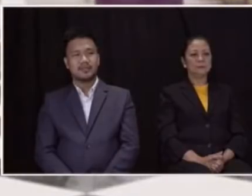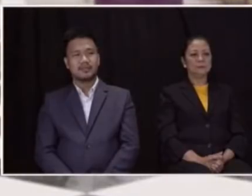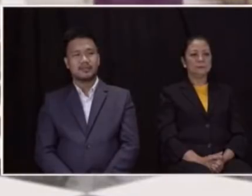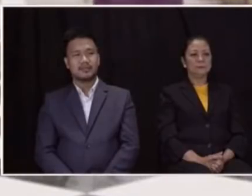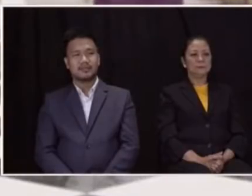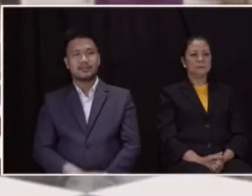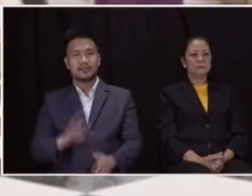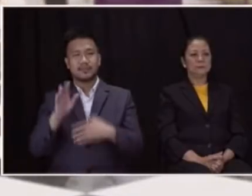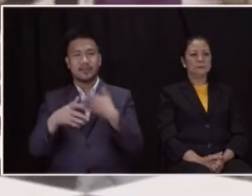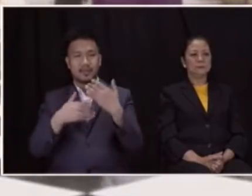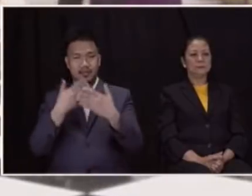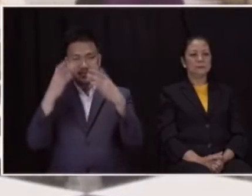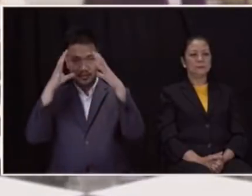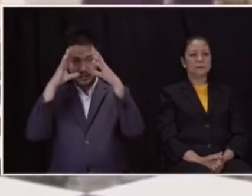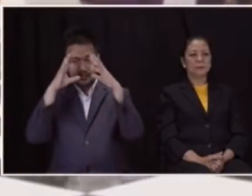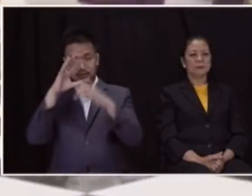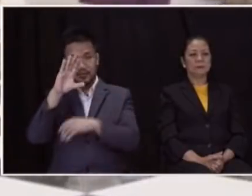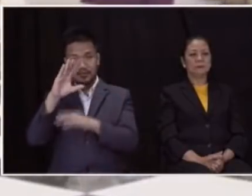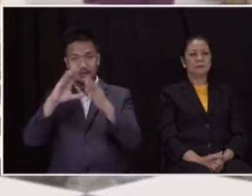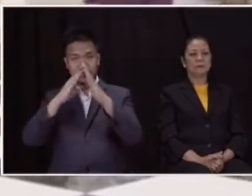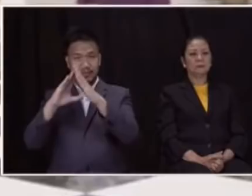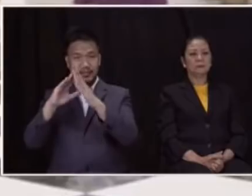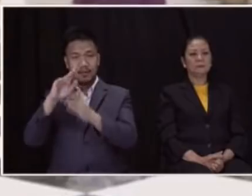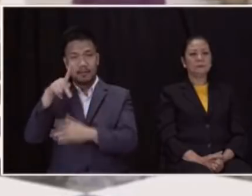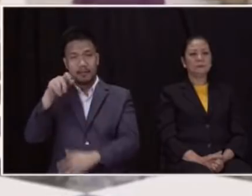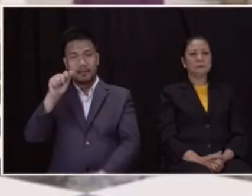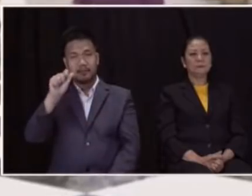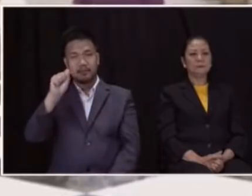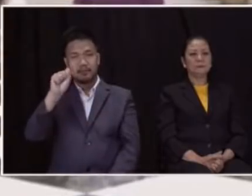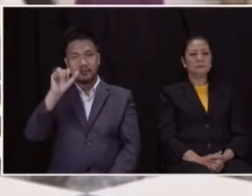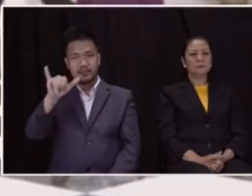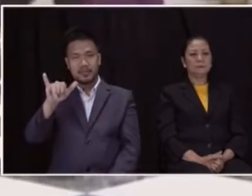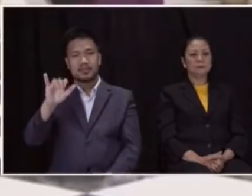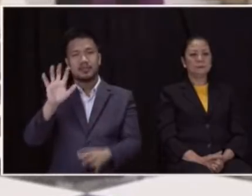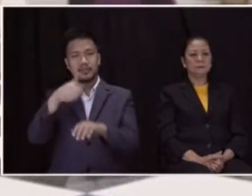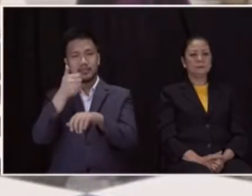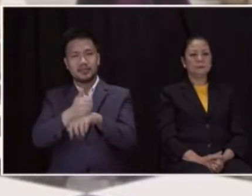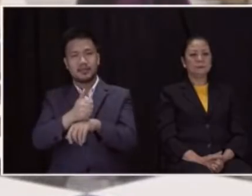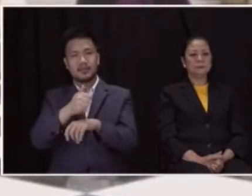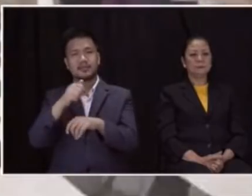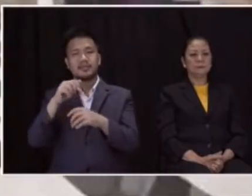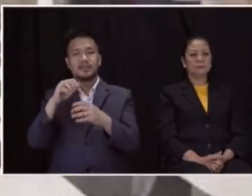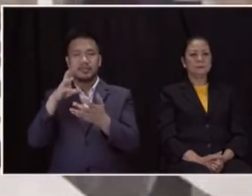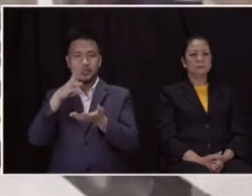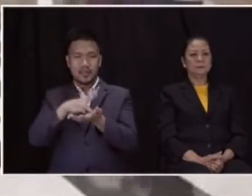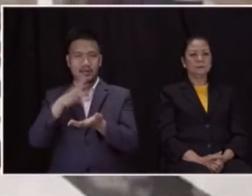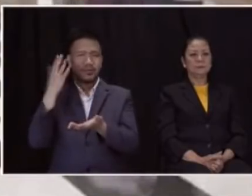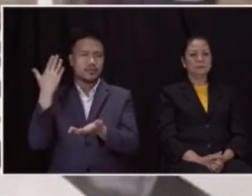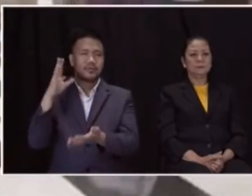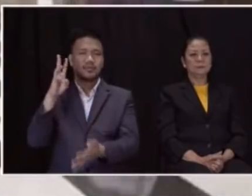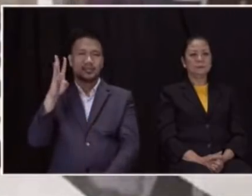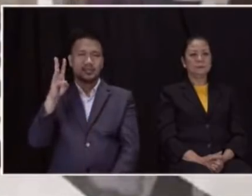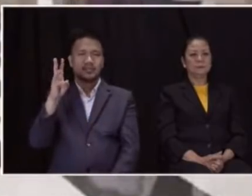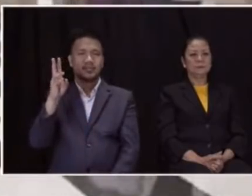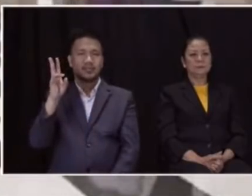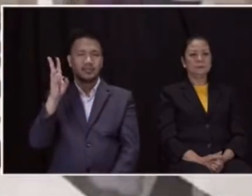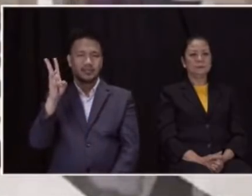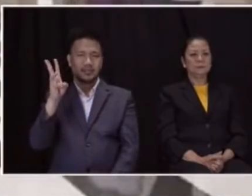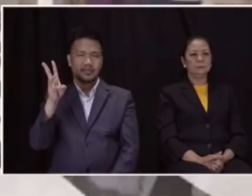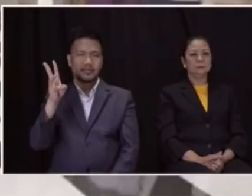The city of Pasay, established as a pueblo in 1863 upon the recommendation of